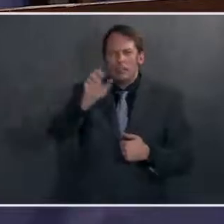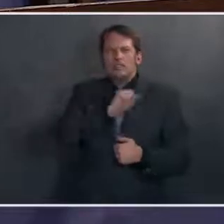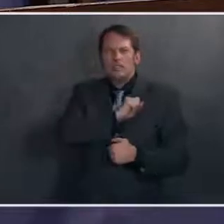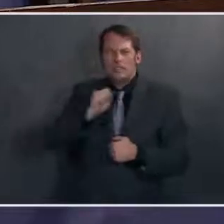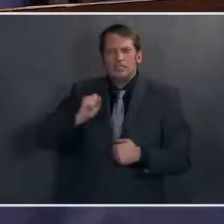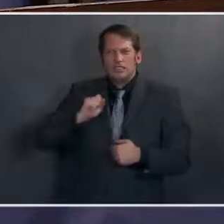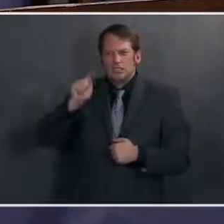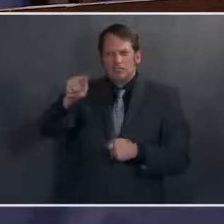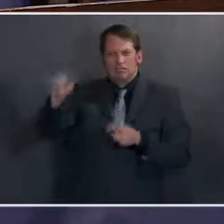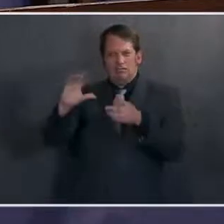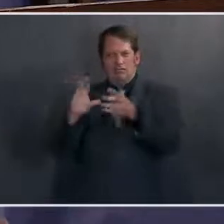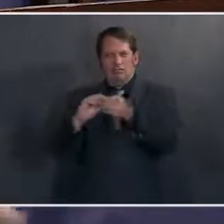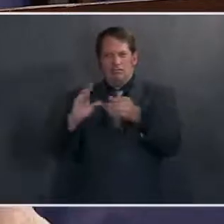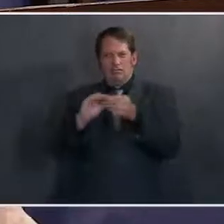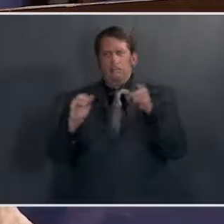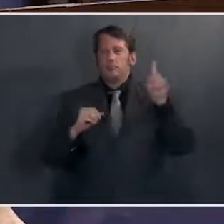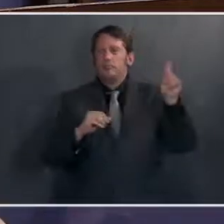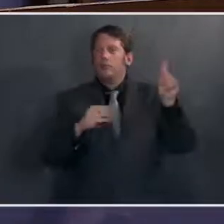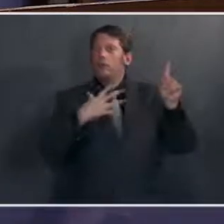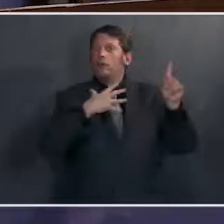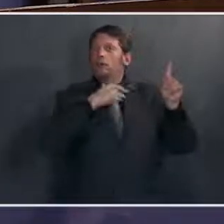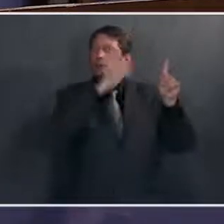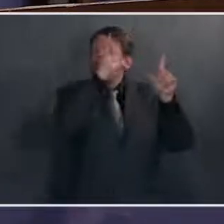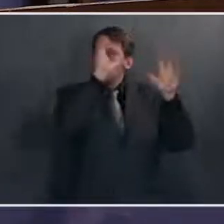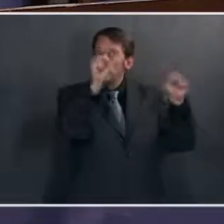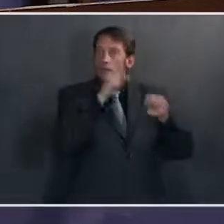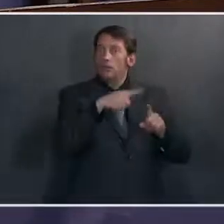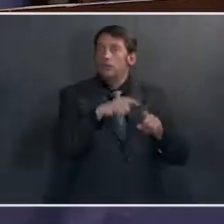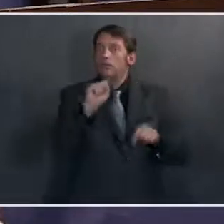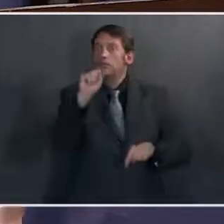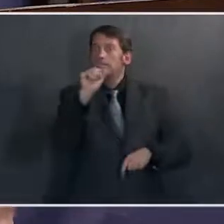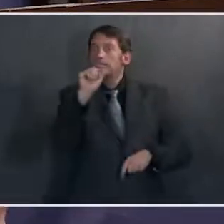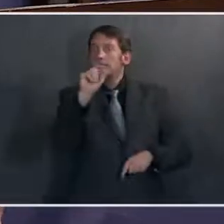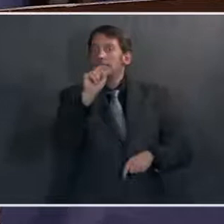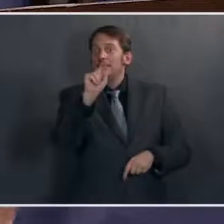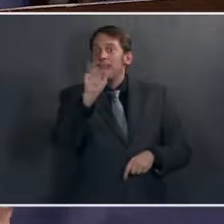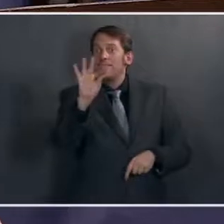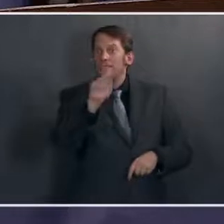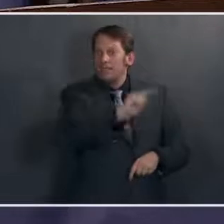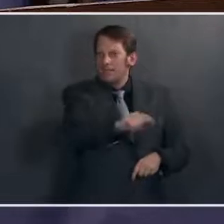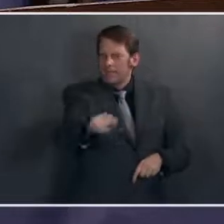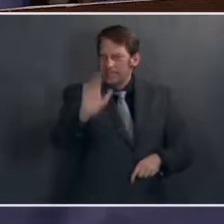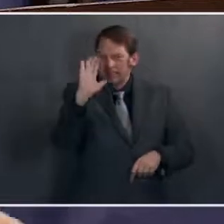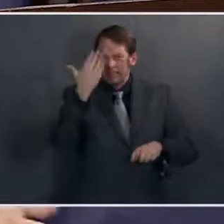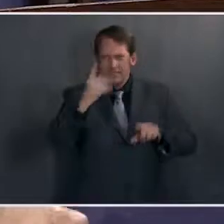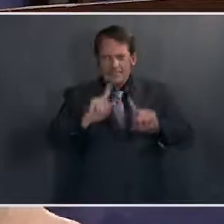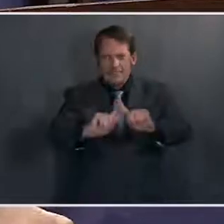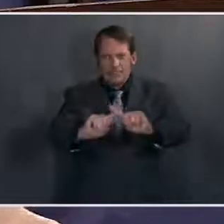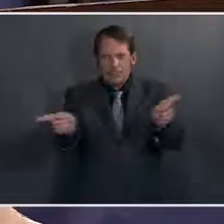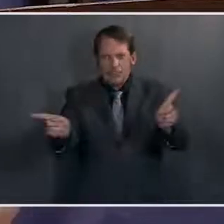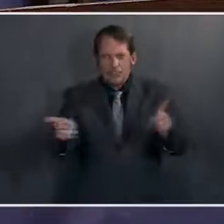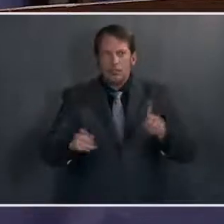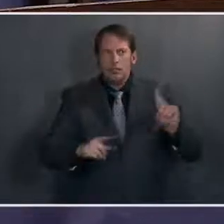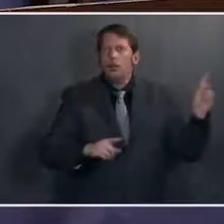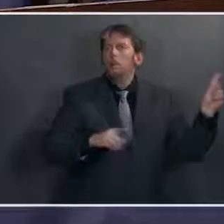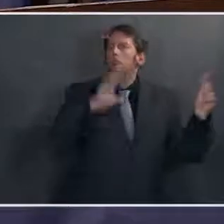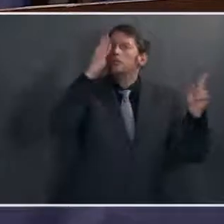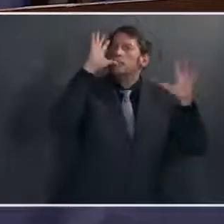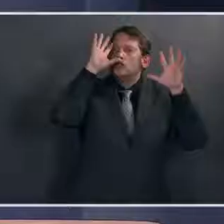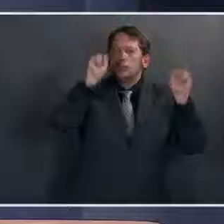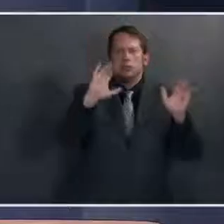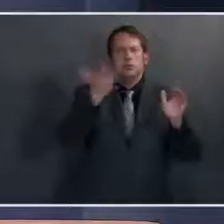in particular, and he is more willing to deal, perhaps, than his staff. Is there daylight between the president and his staff on the $1.9 trillion